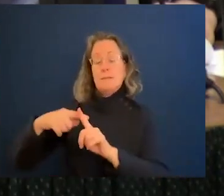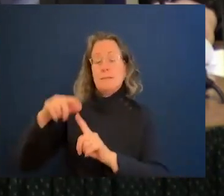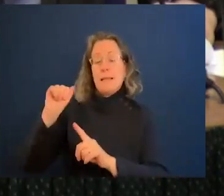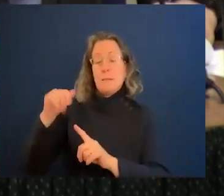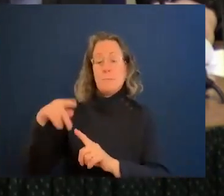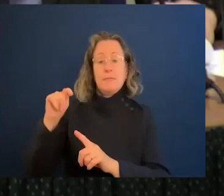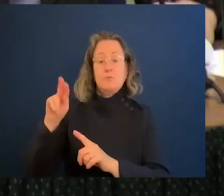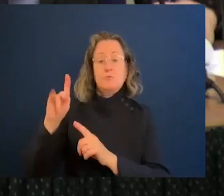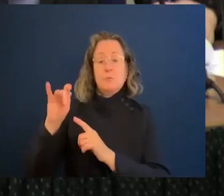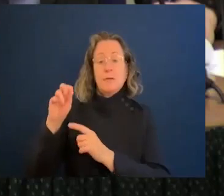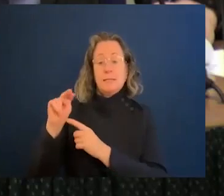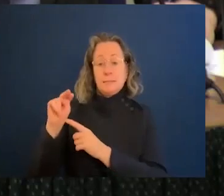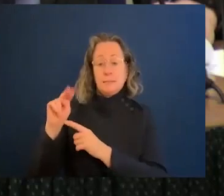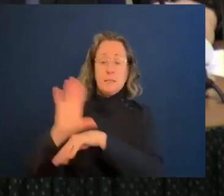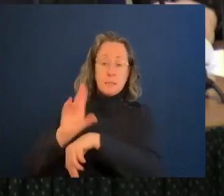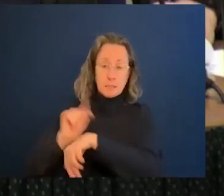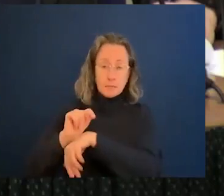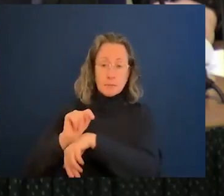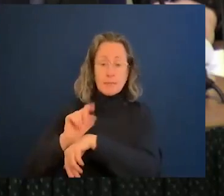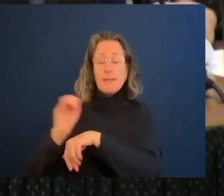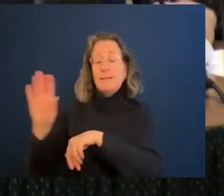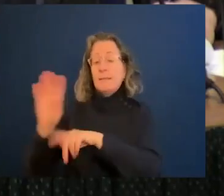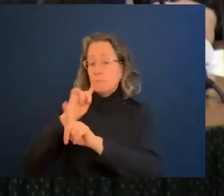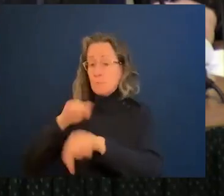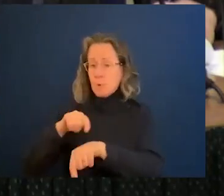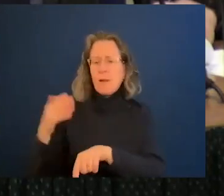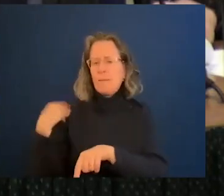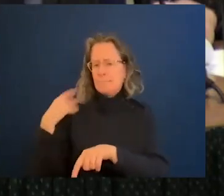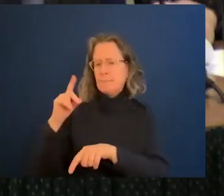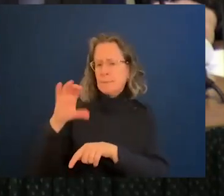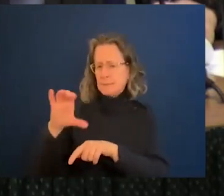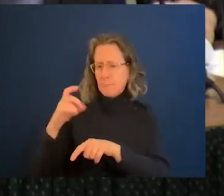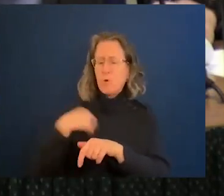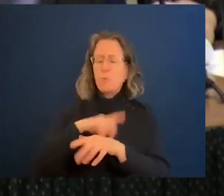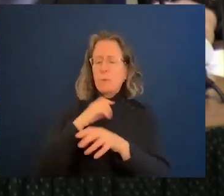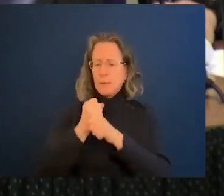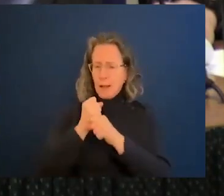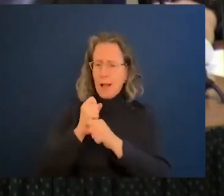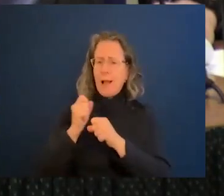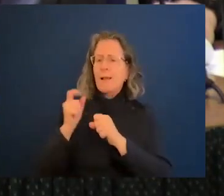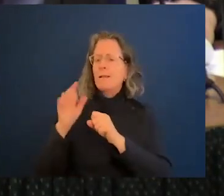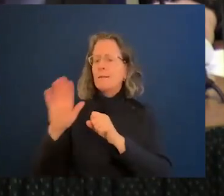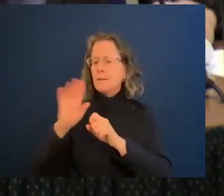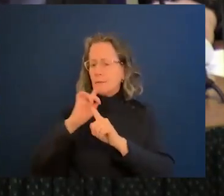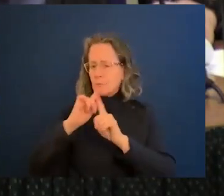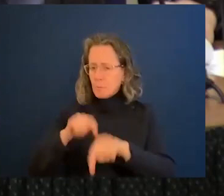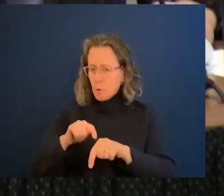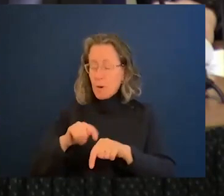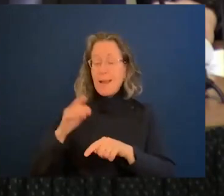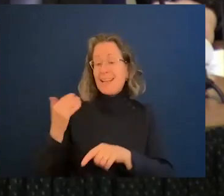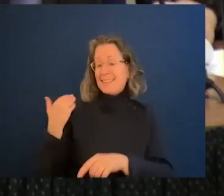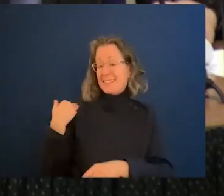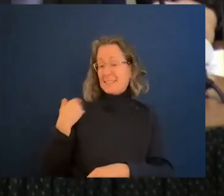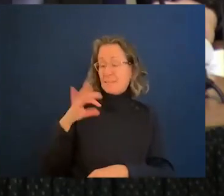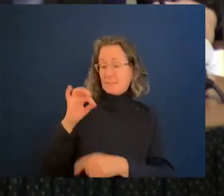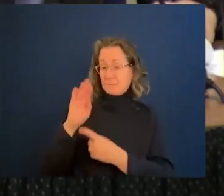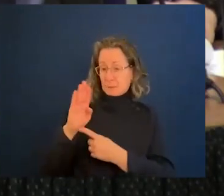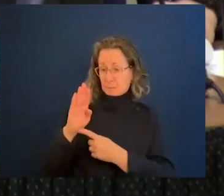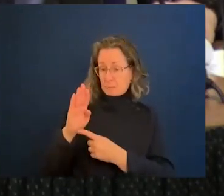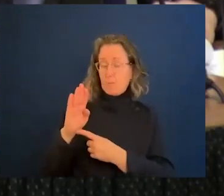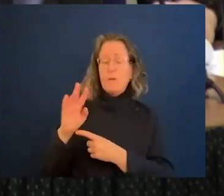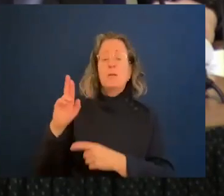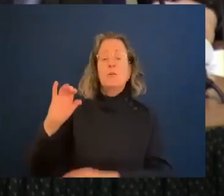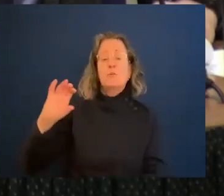to us in December and we did question answers in February with Rich Buchanan from AP Triton